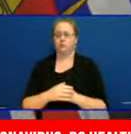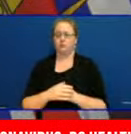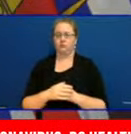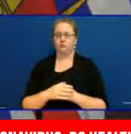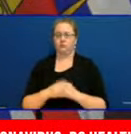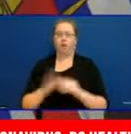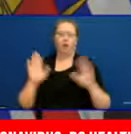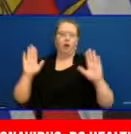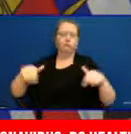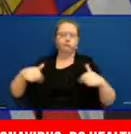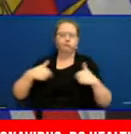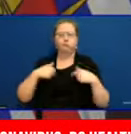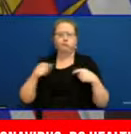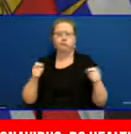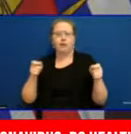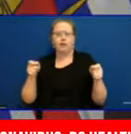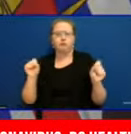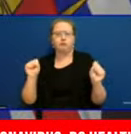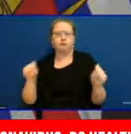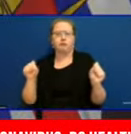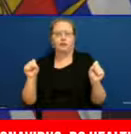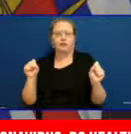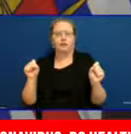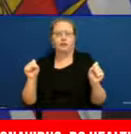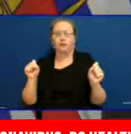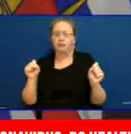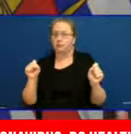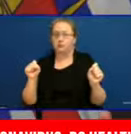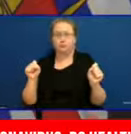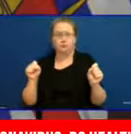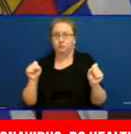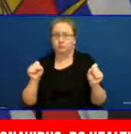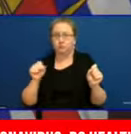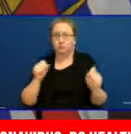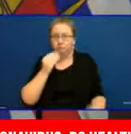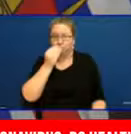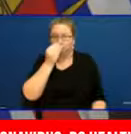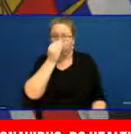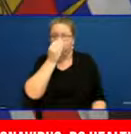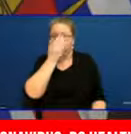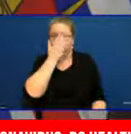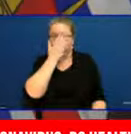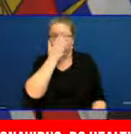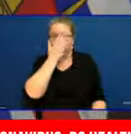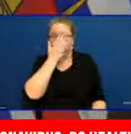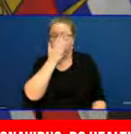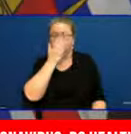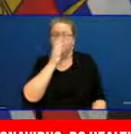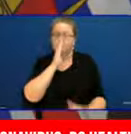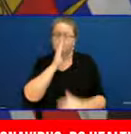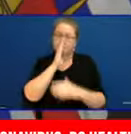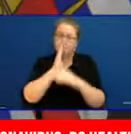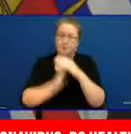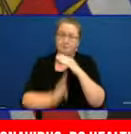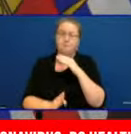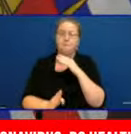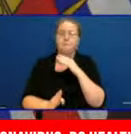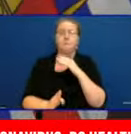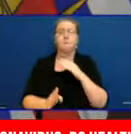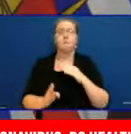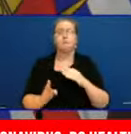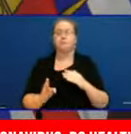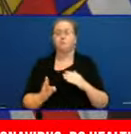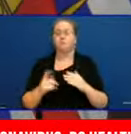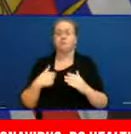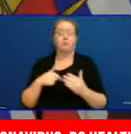the ability to manage, but if nothing else, this reminds us that humility is important